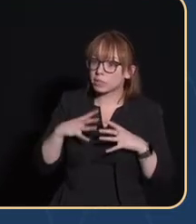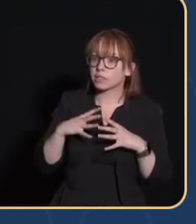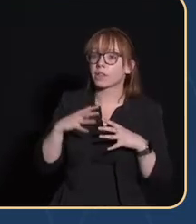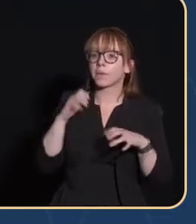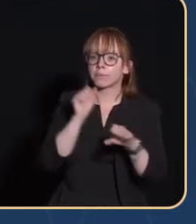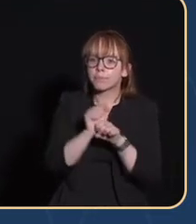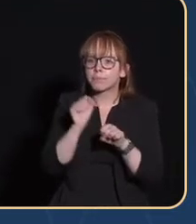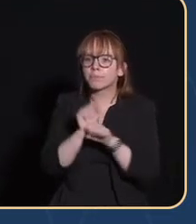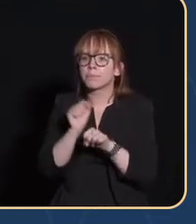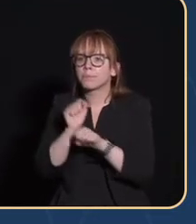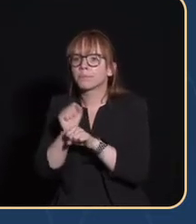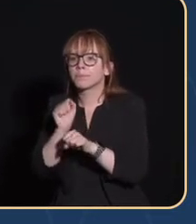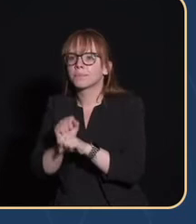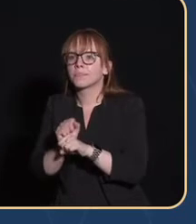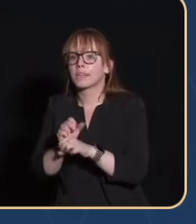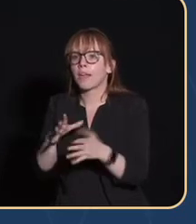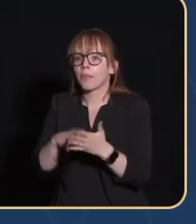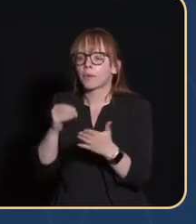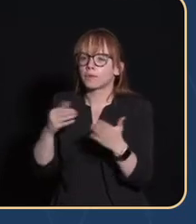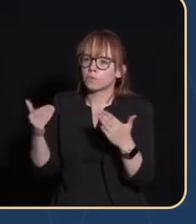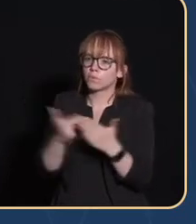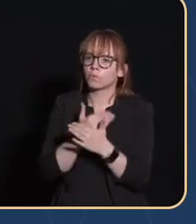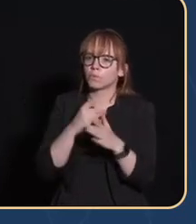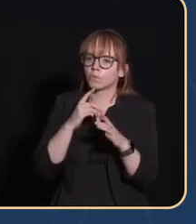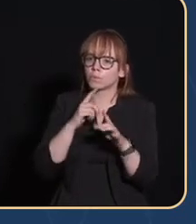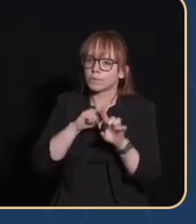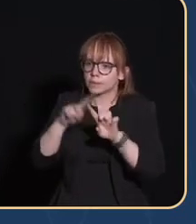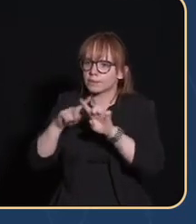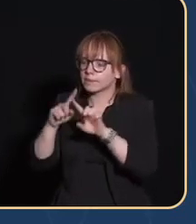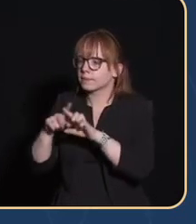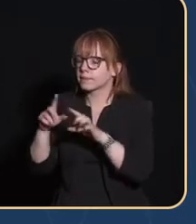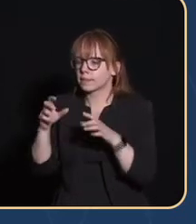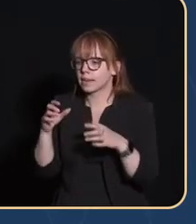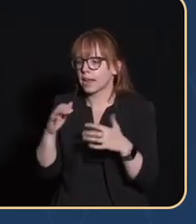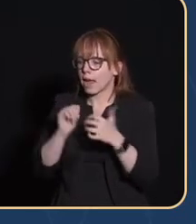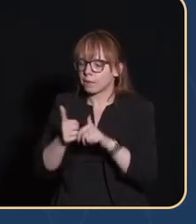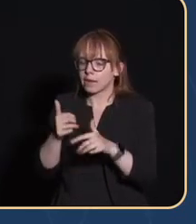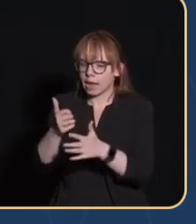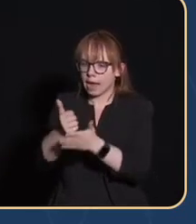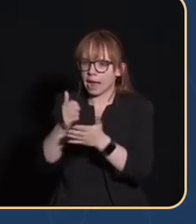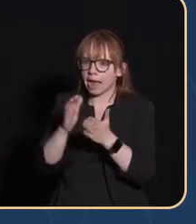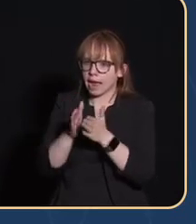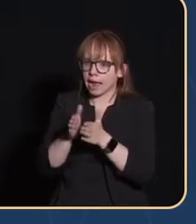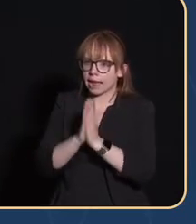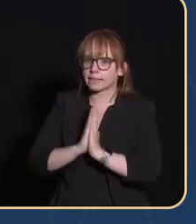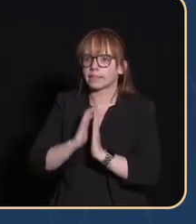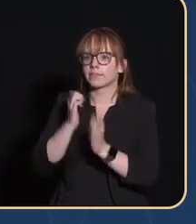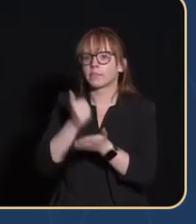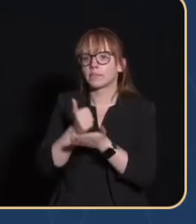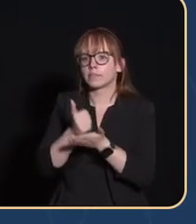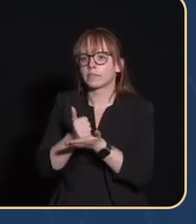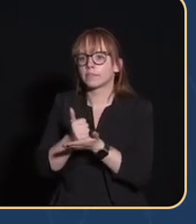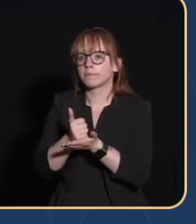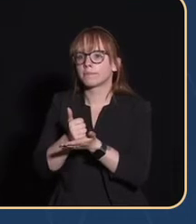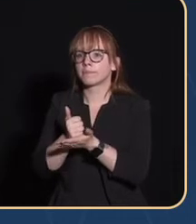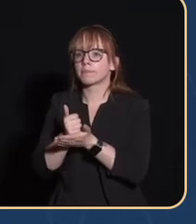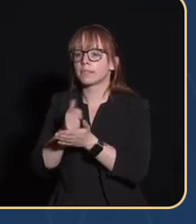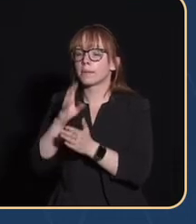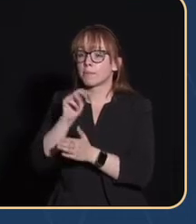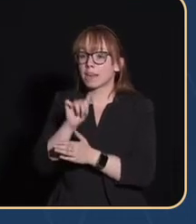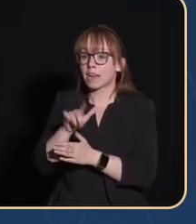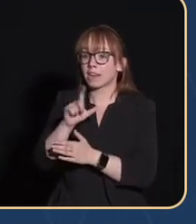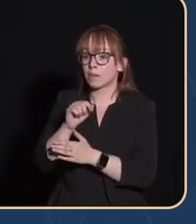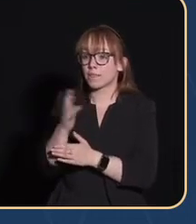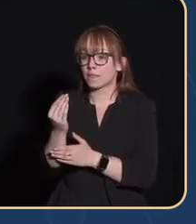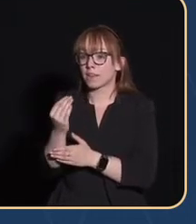disabilities and learn new ways to ask for help when needed. Then May of 2014, I